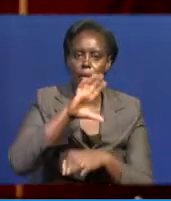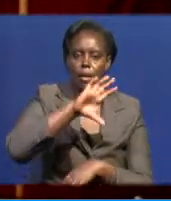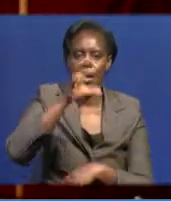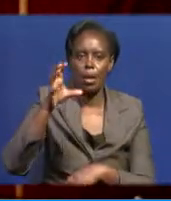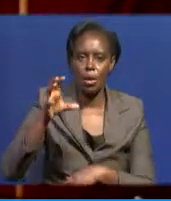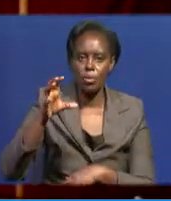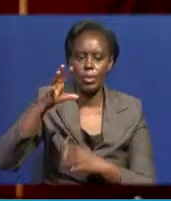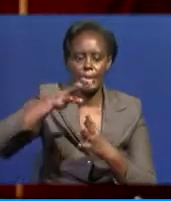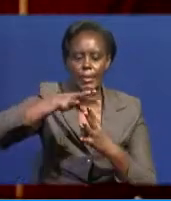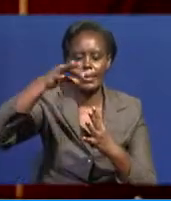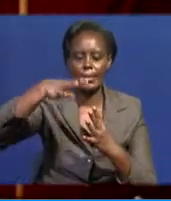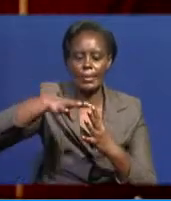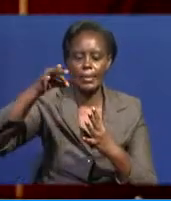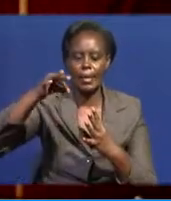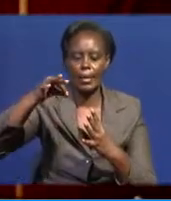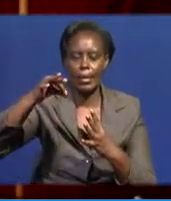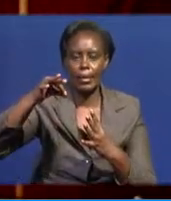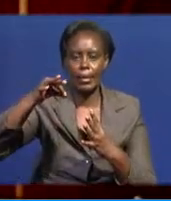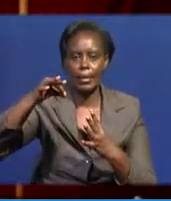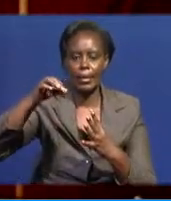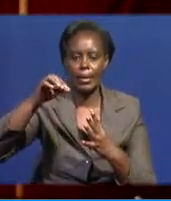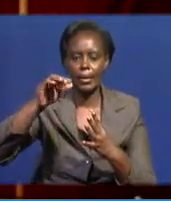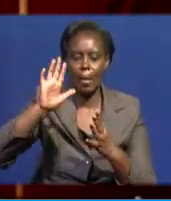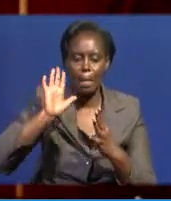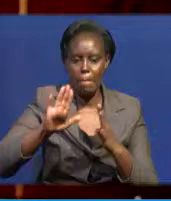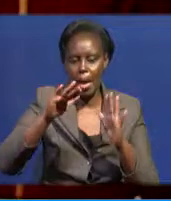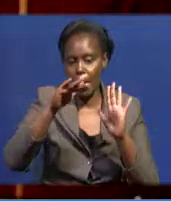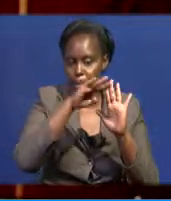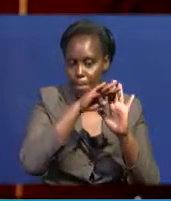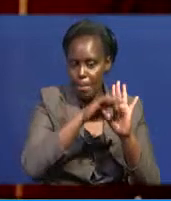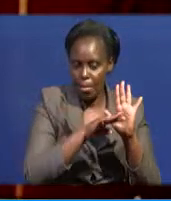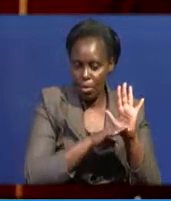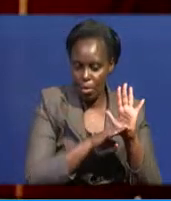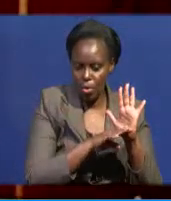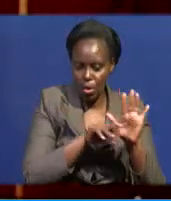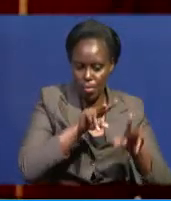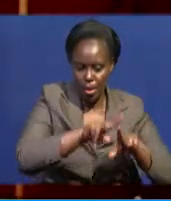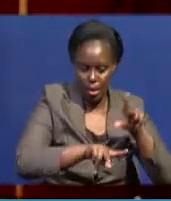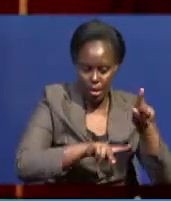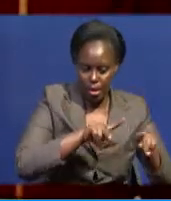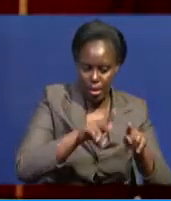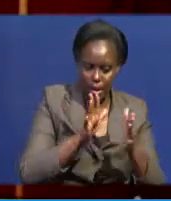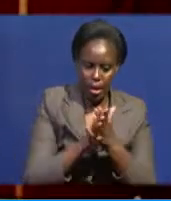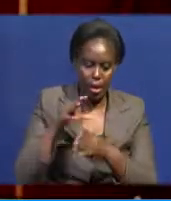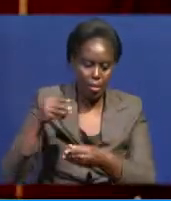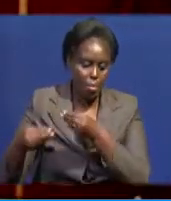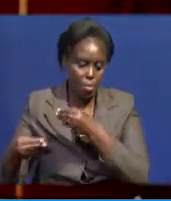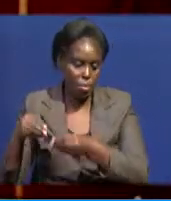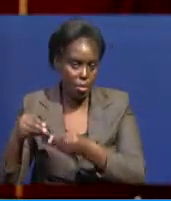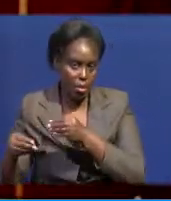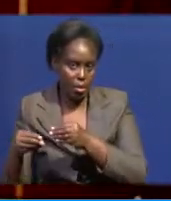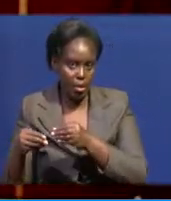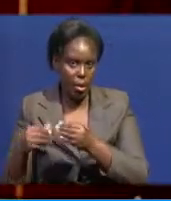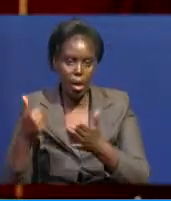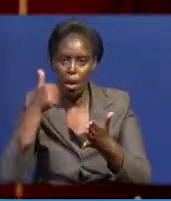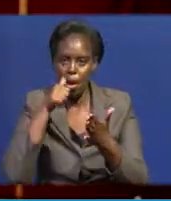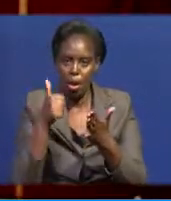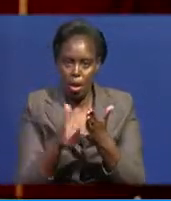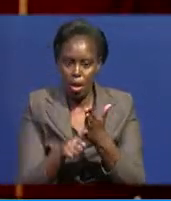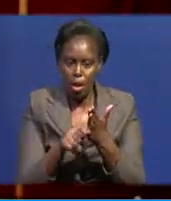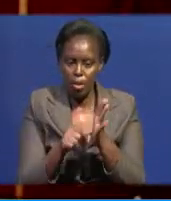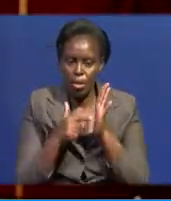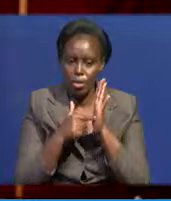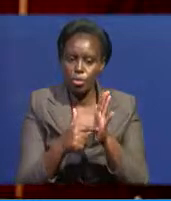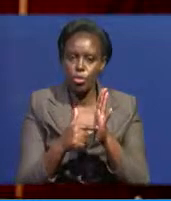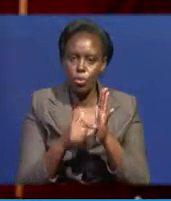counties selected for that pilot program, Honorable Speaker, is Kirinyaga and Busia. A letter requesting for an